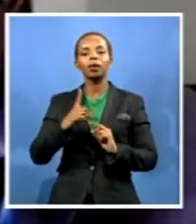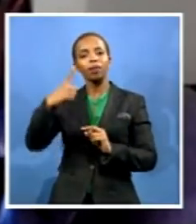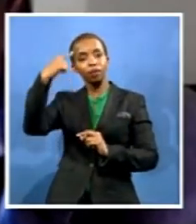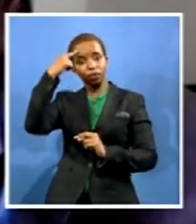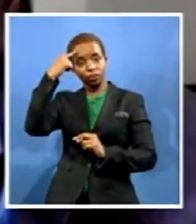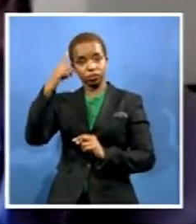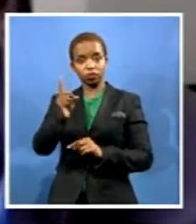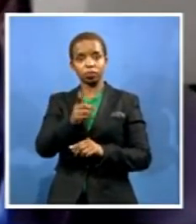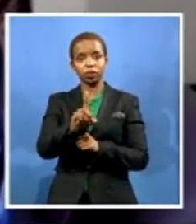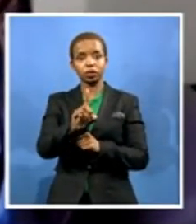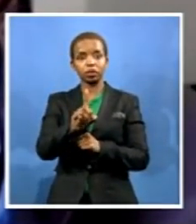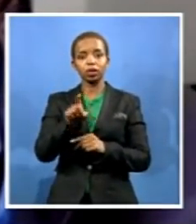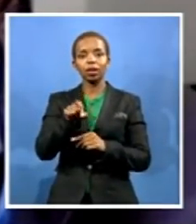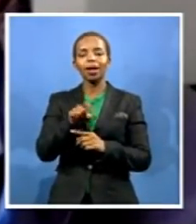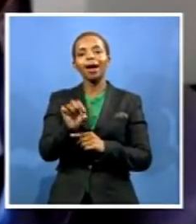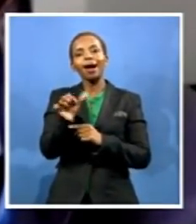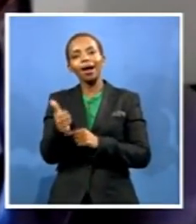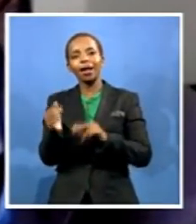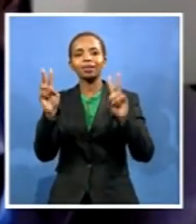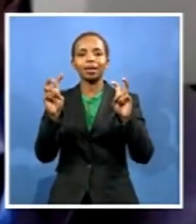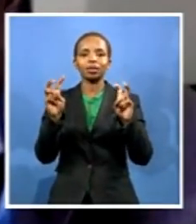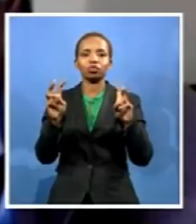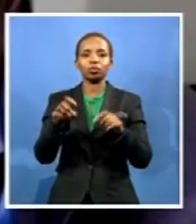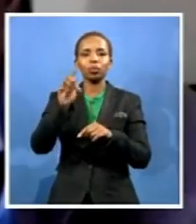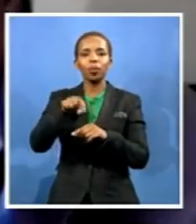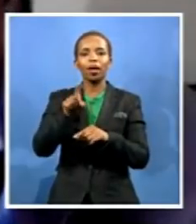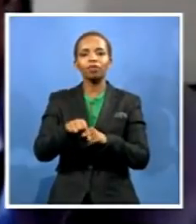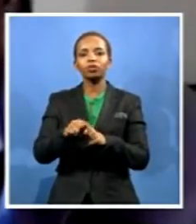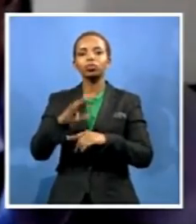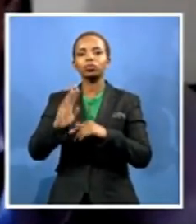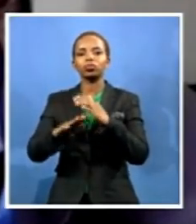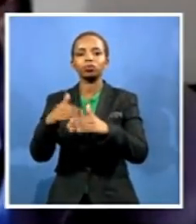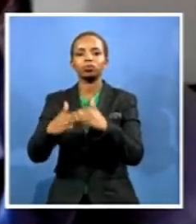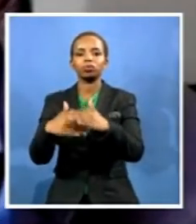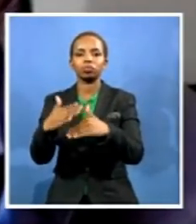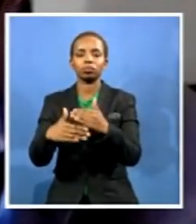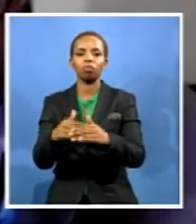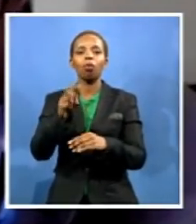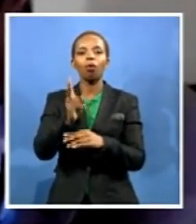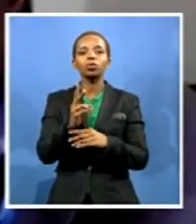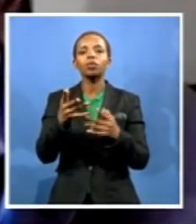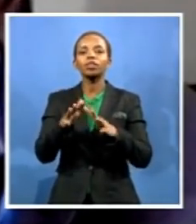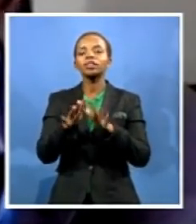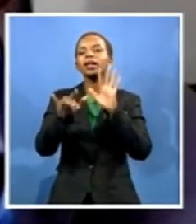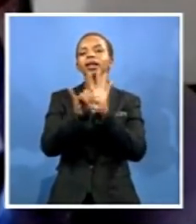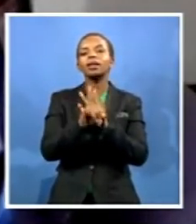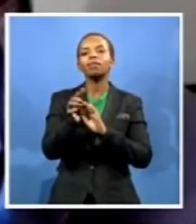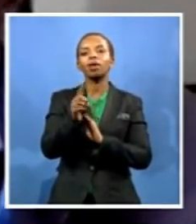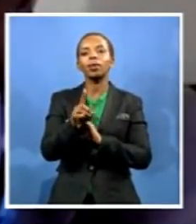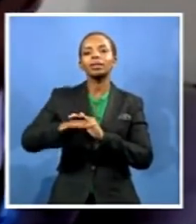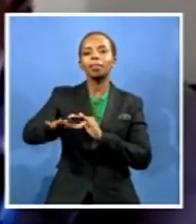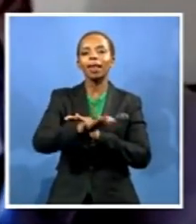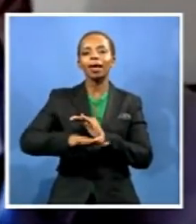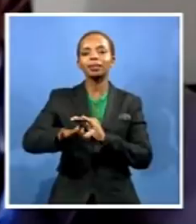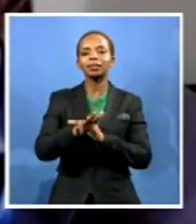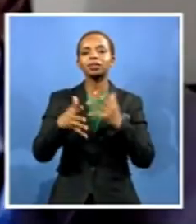deal with. We've also identified treatment centers so that not all the hospitals are going to treat, but